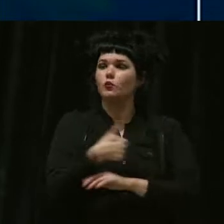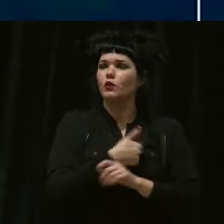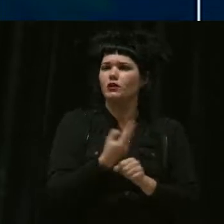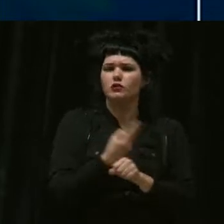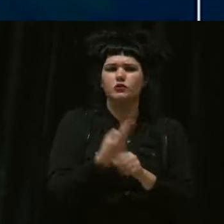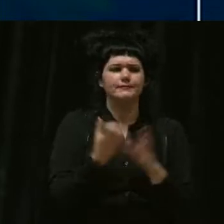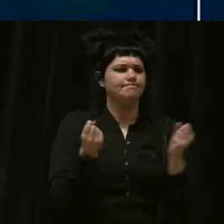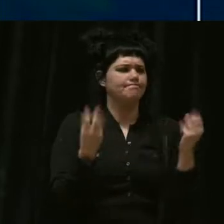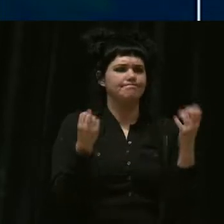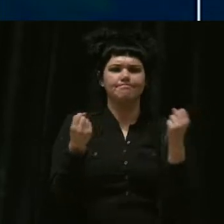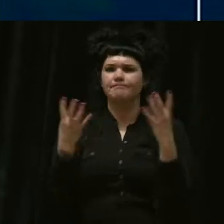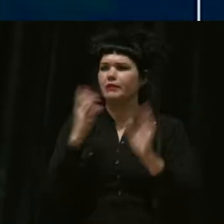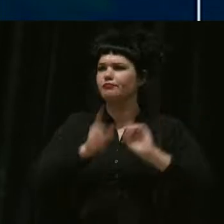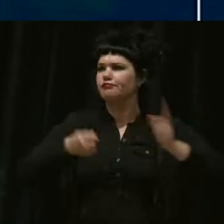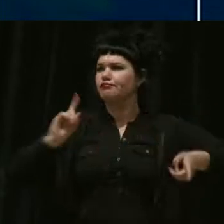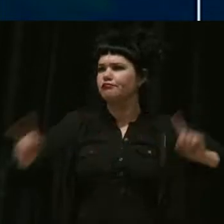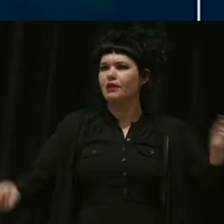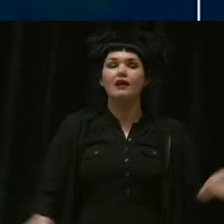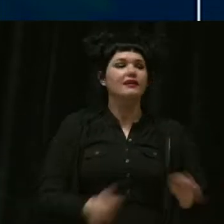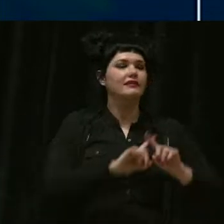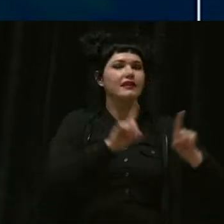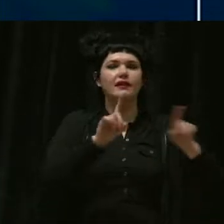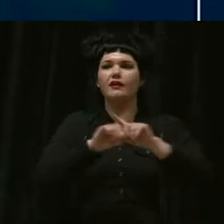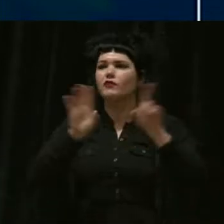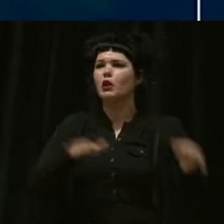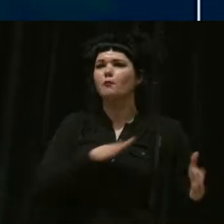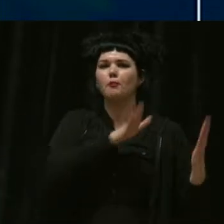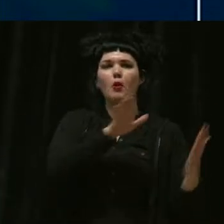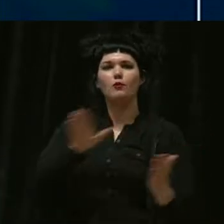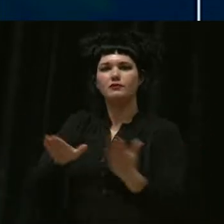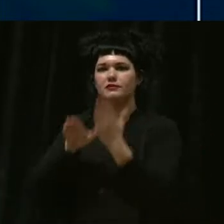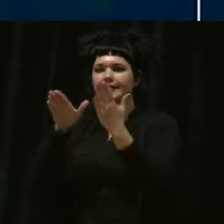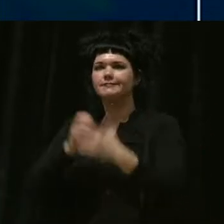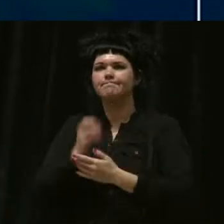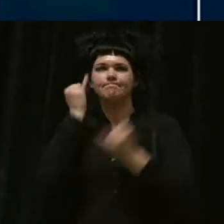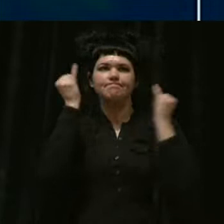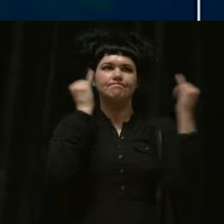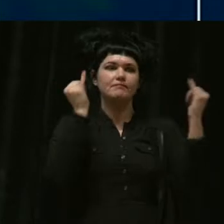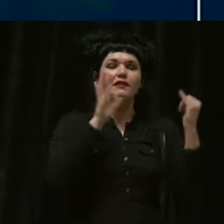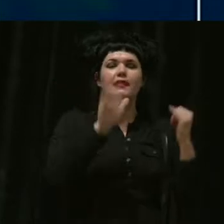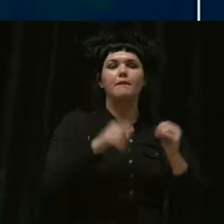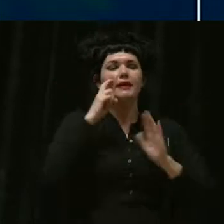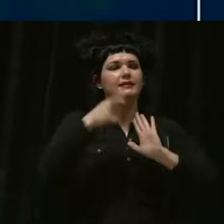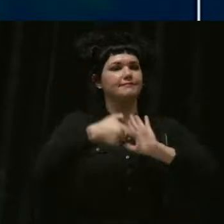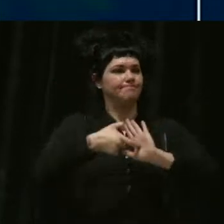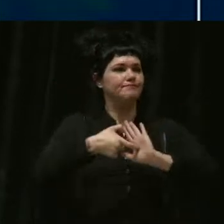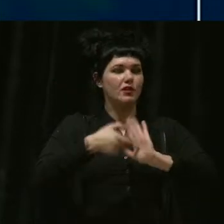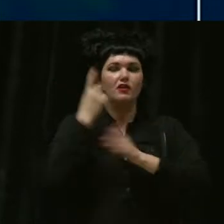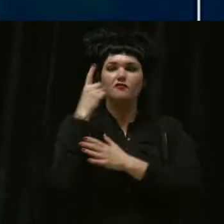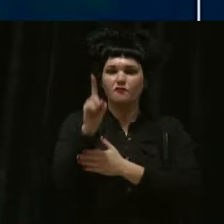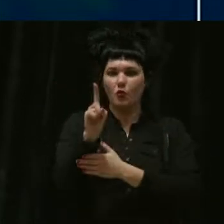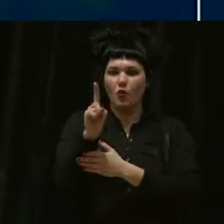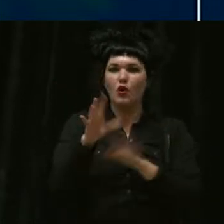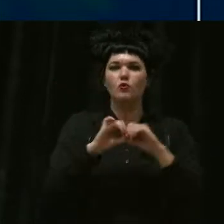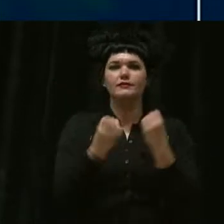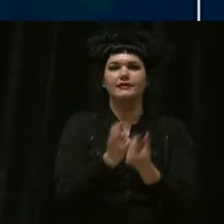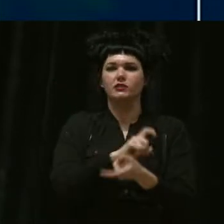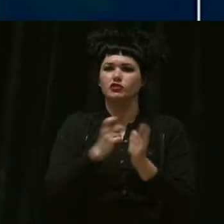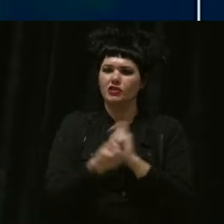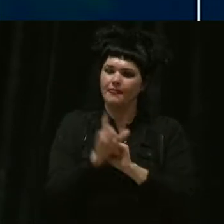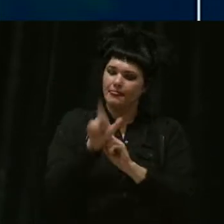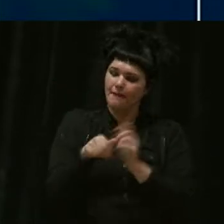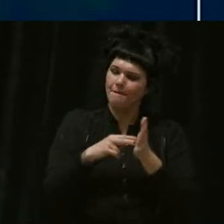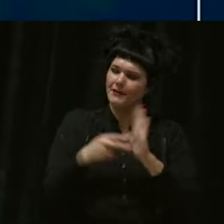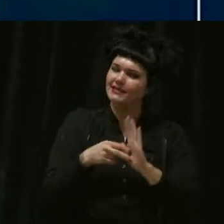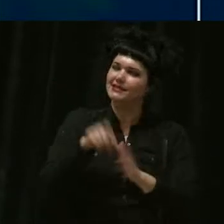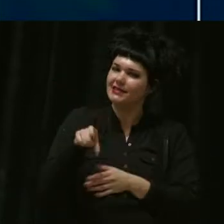different approaches and a number of different tasks that have been identified in the organizational change literature as being necessary